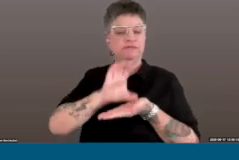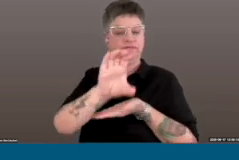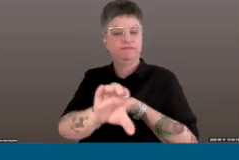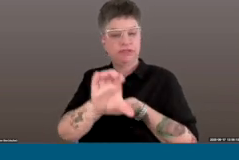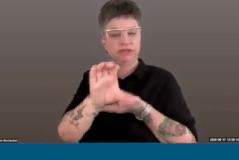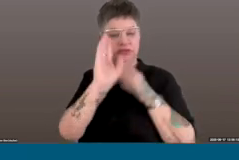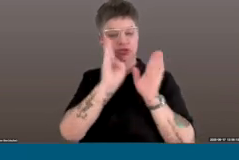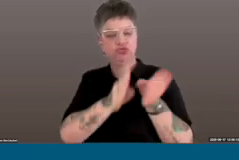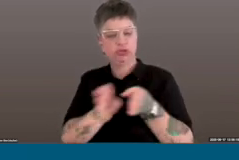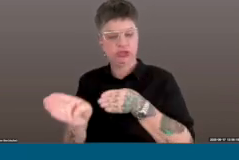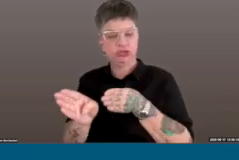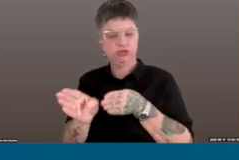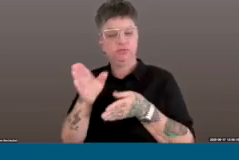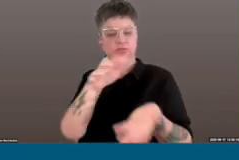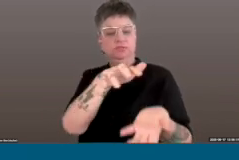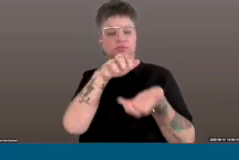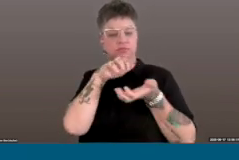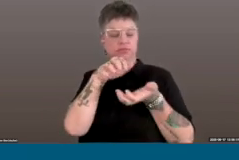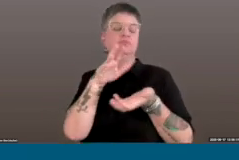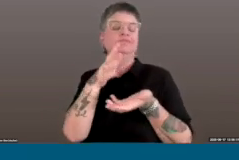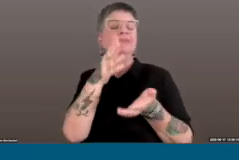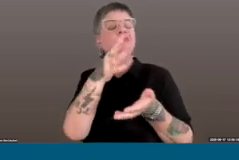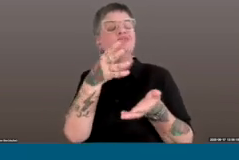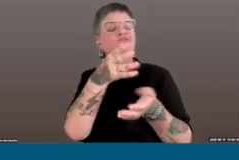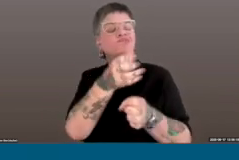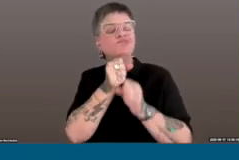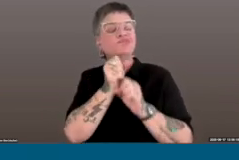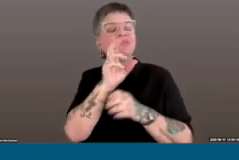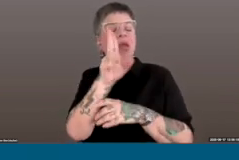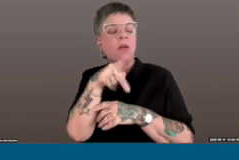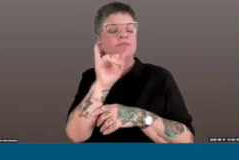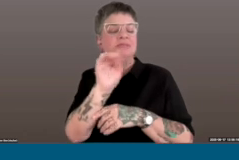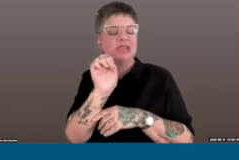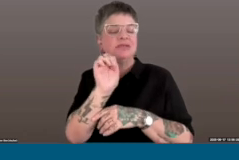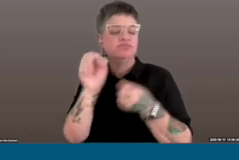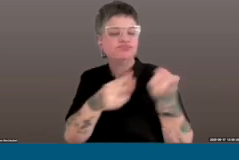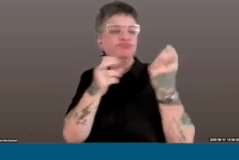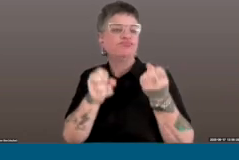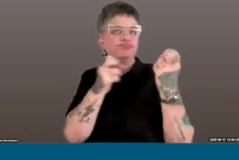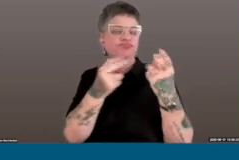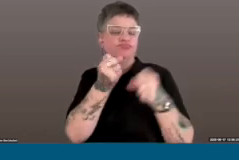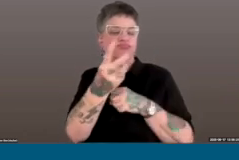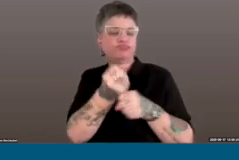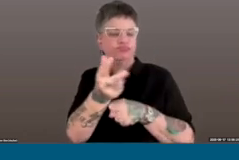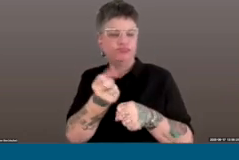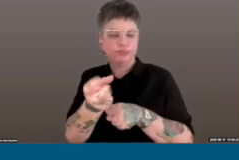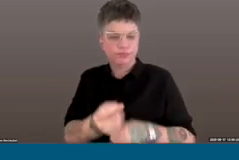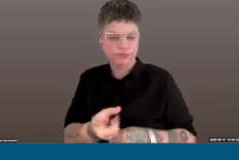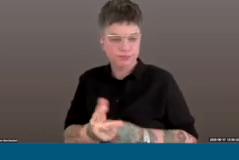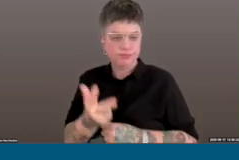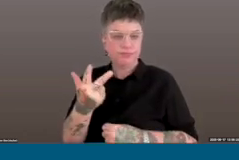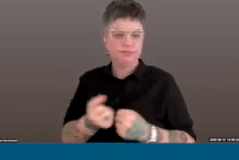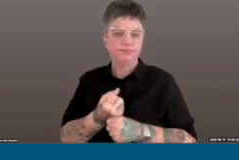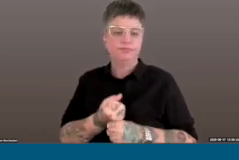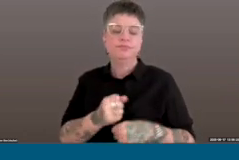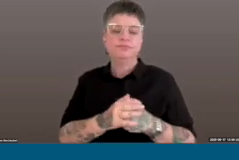projects. It receives a major update every 3 years and covers 3 years of funding. The plan is a roadmap showing how state incentives